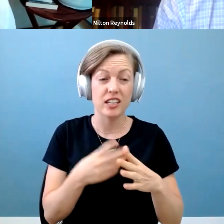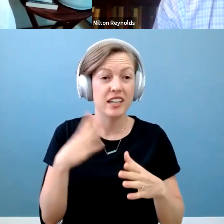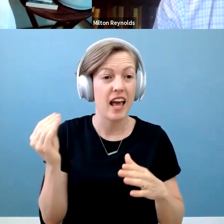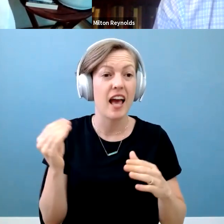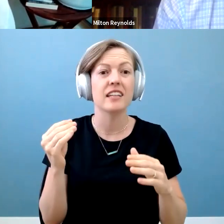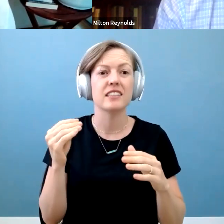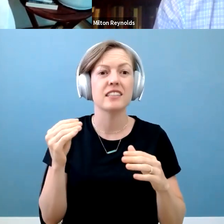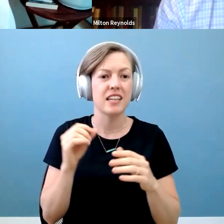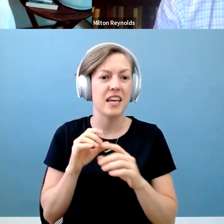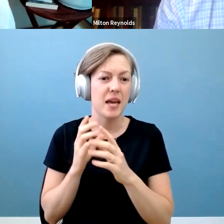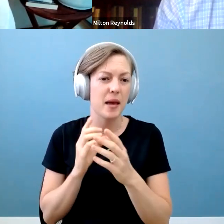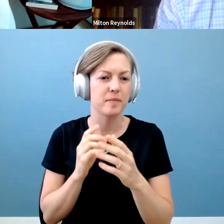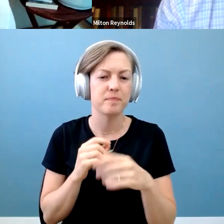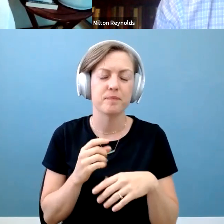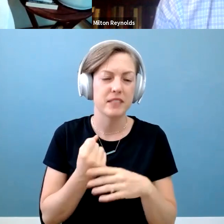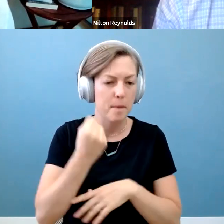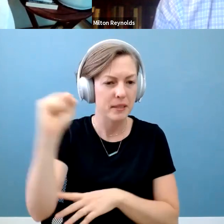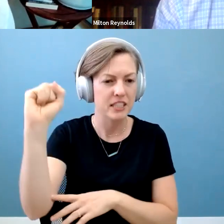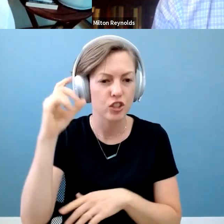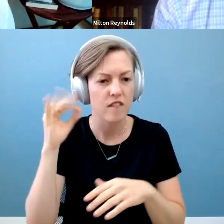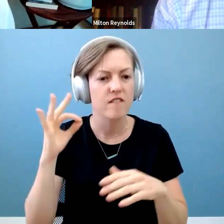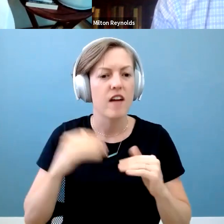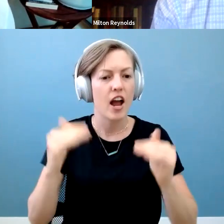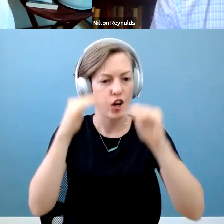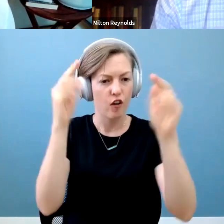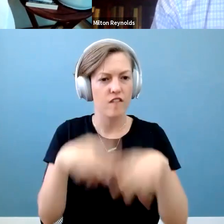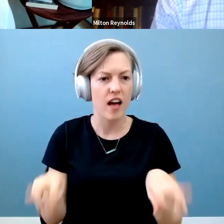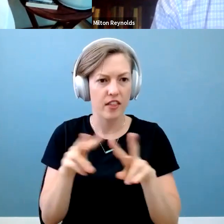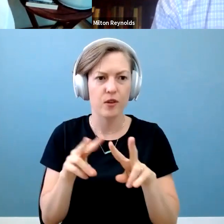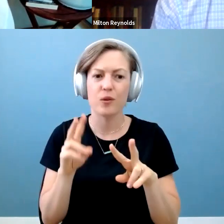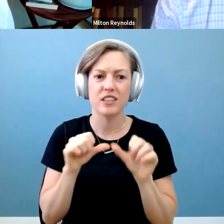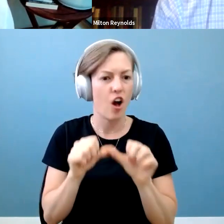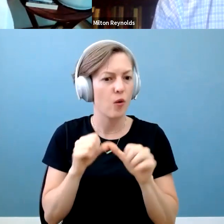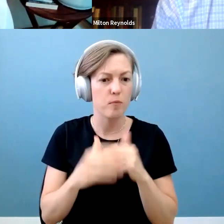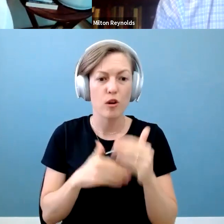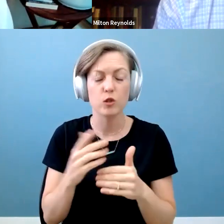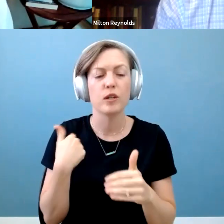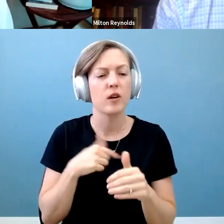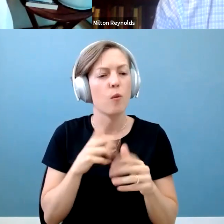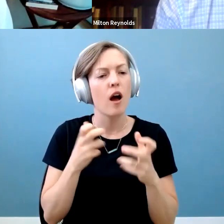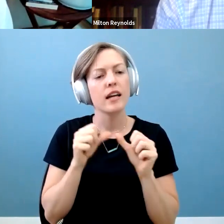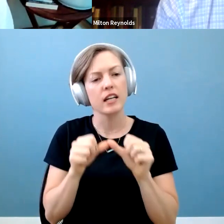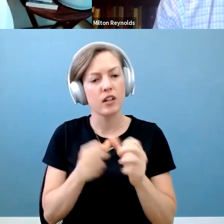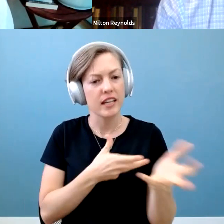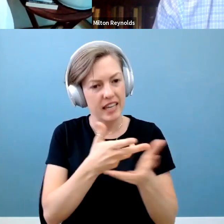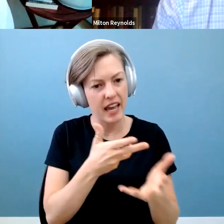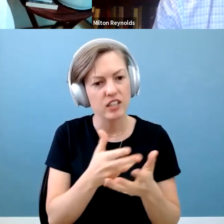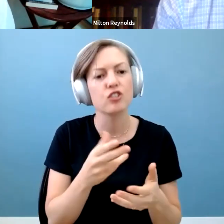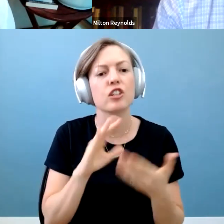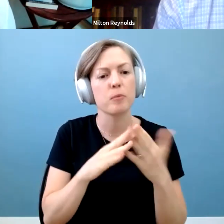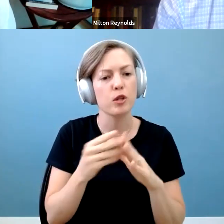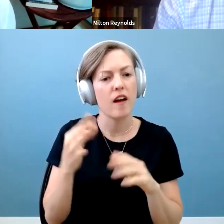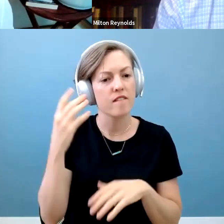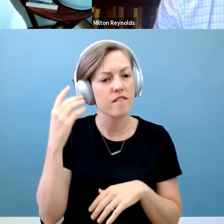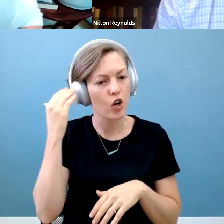value is always a local process. And so we want to continue to engage and continue to build the community of conscience, because